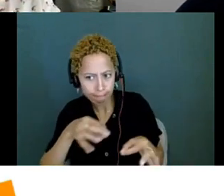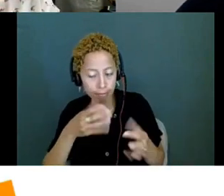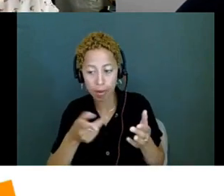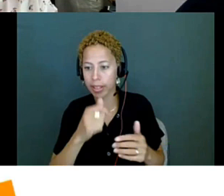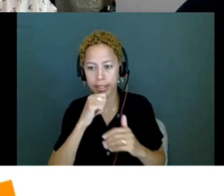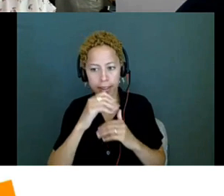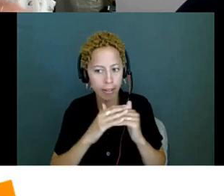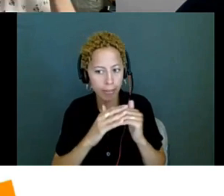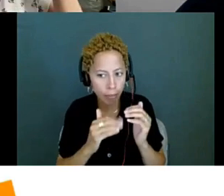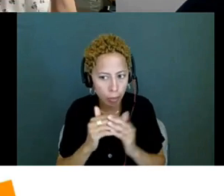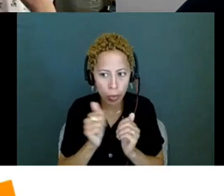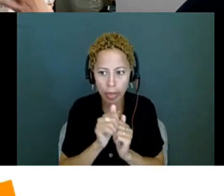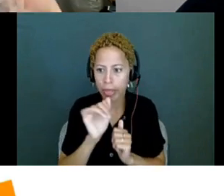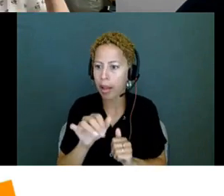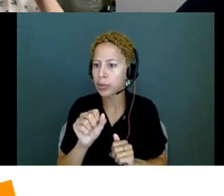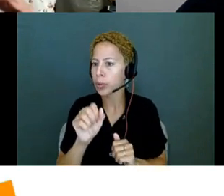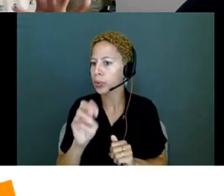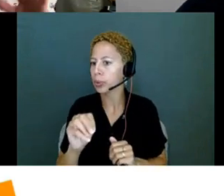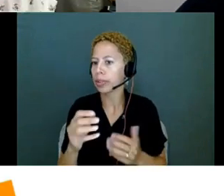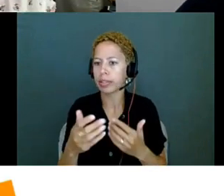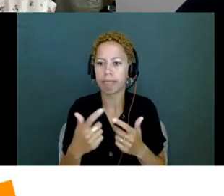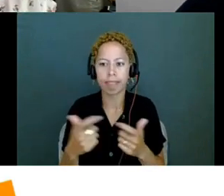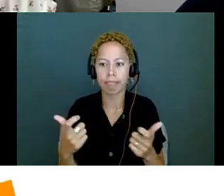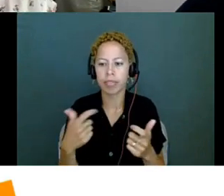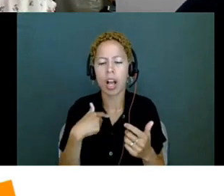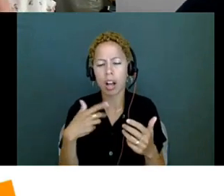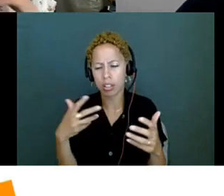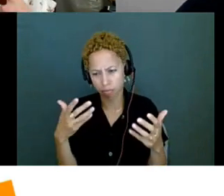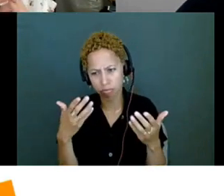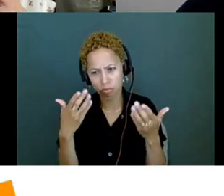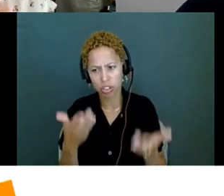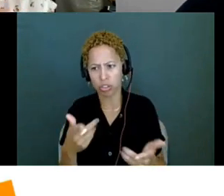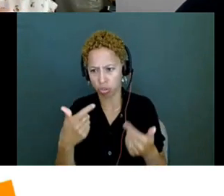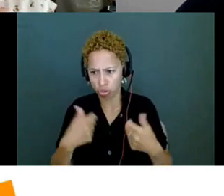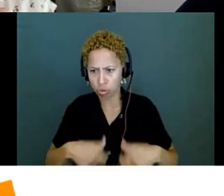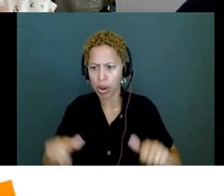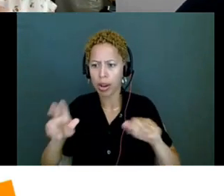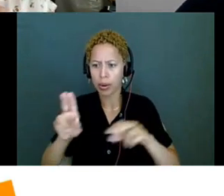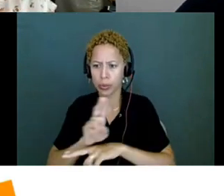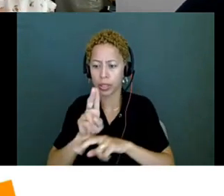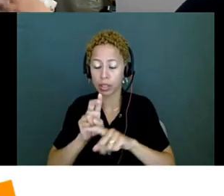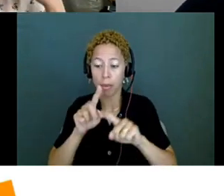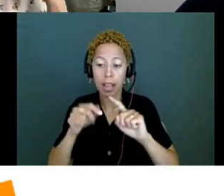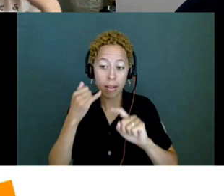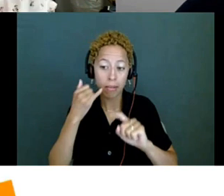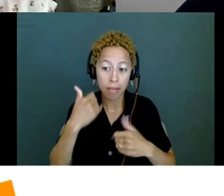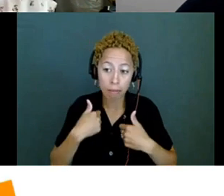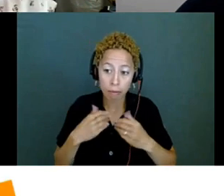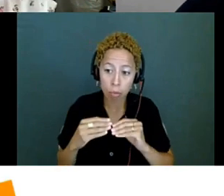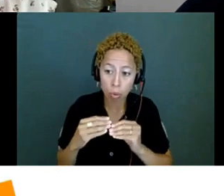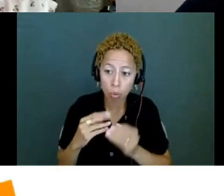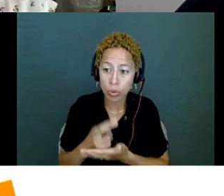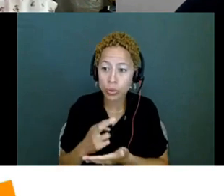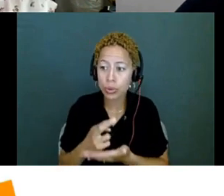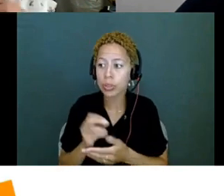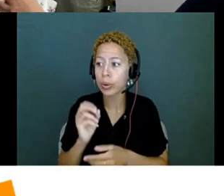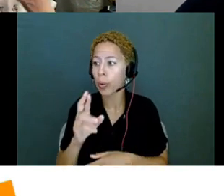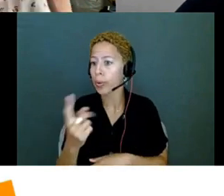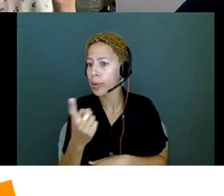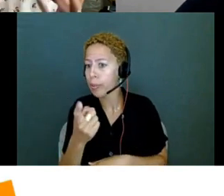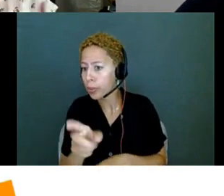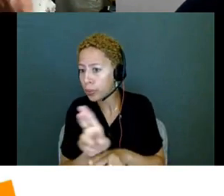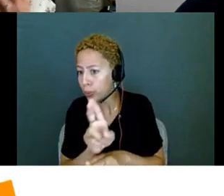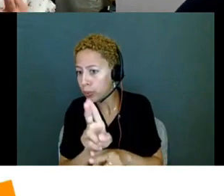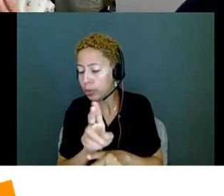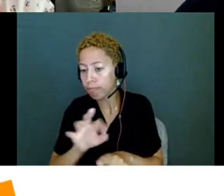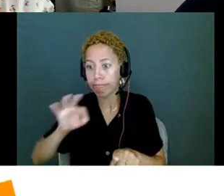with the tools yet. I really suggest you try them out and take a look. But if you have more resources, if there's something you also use and you feel it would